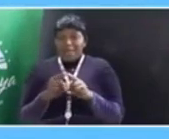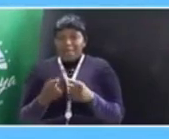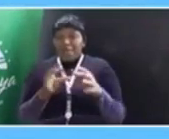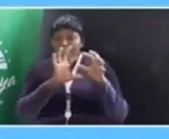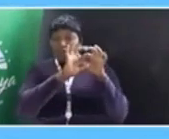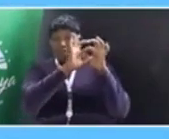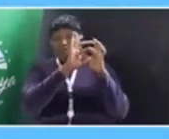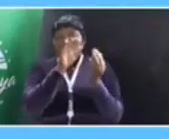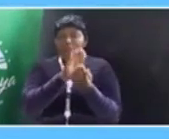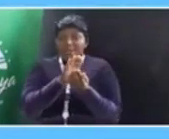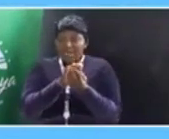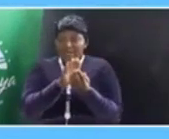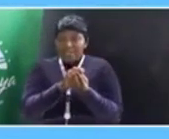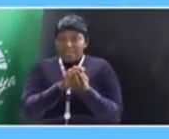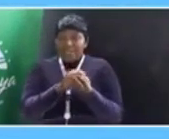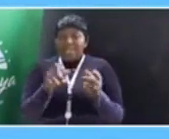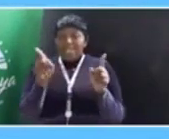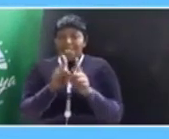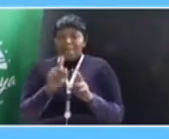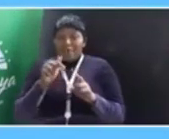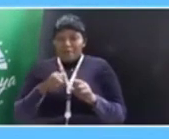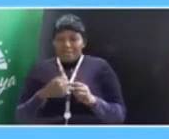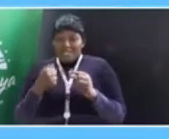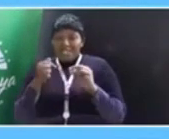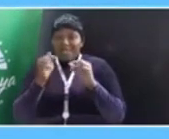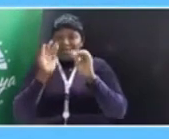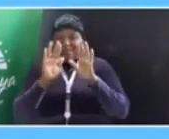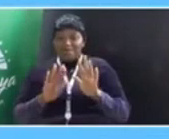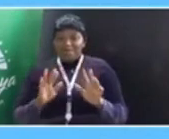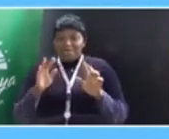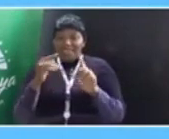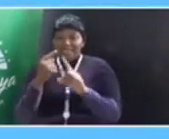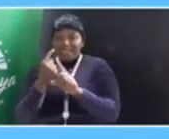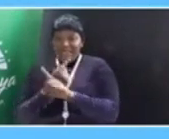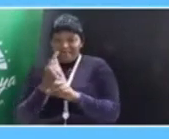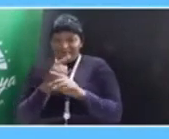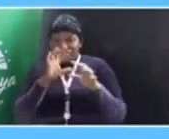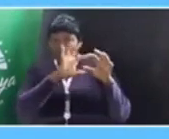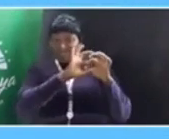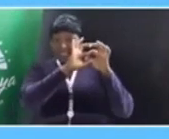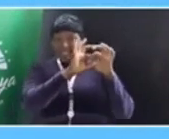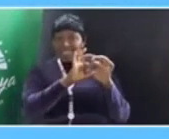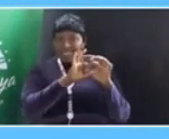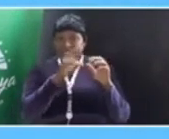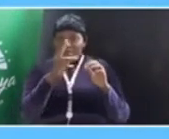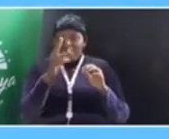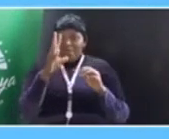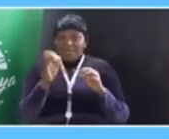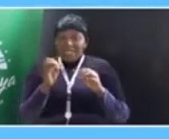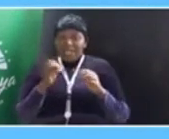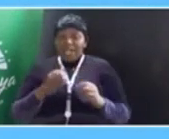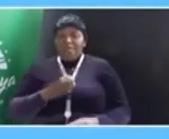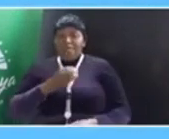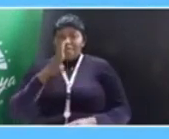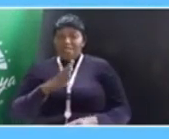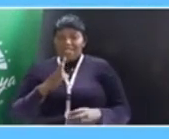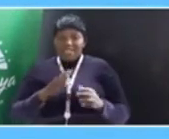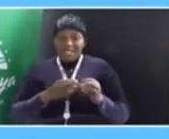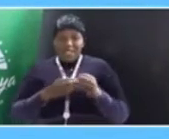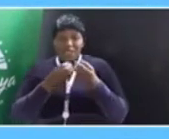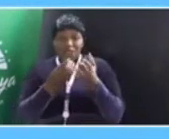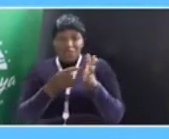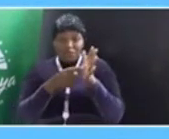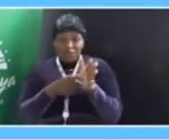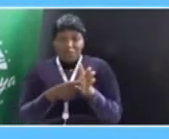preservation. Our incredible diversity, with over 40 distinct cultures, offers visitors the chance to immerse